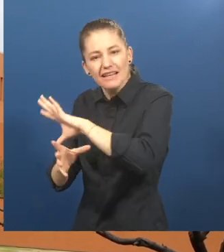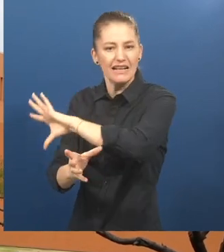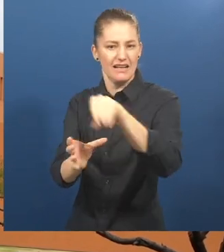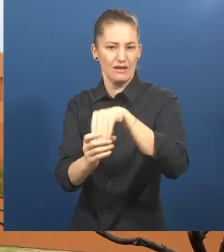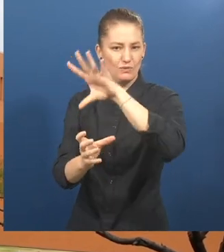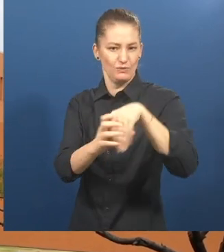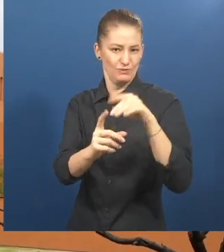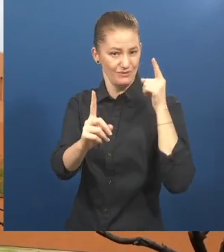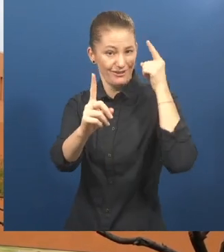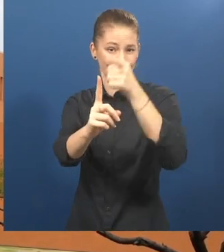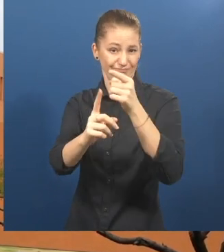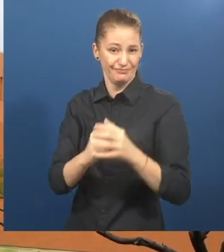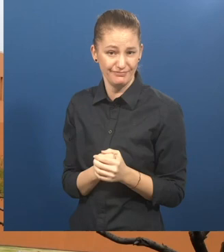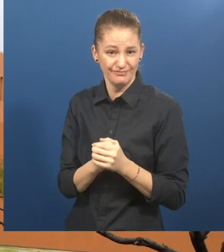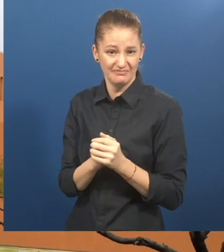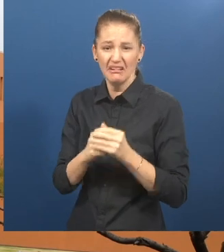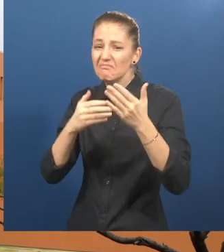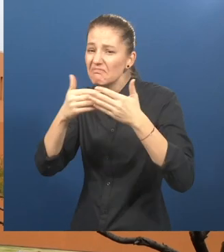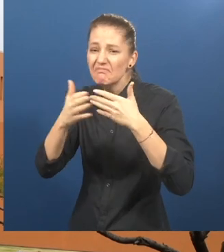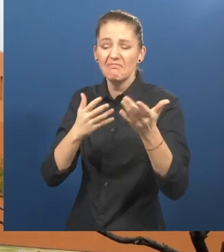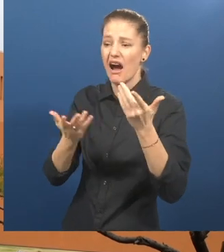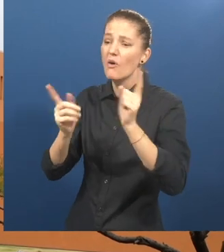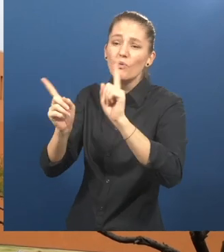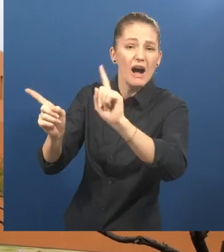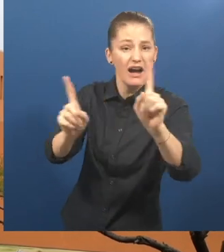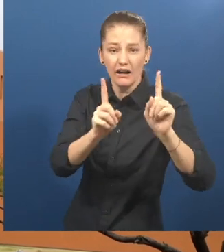disability regardless where they are can find a decent job.